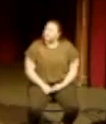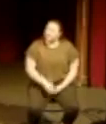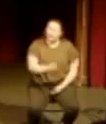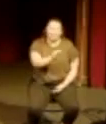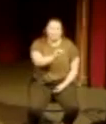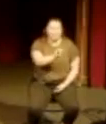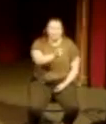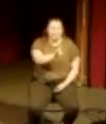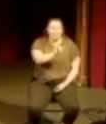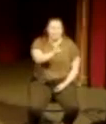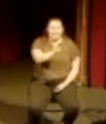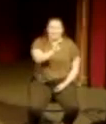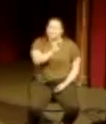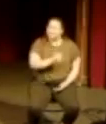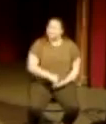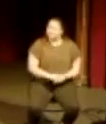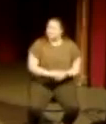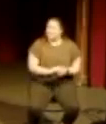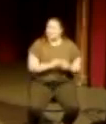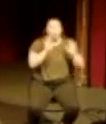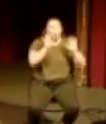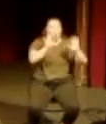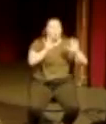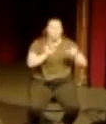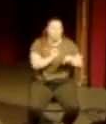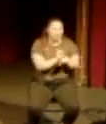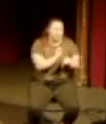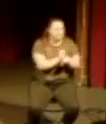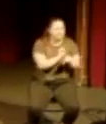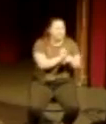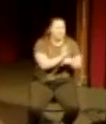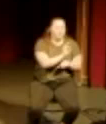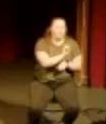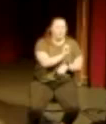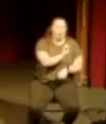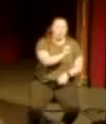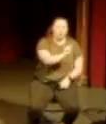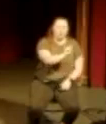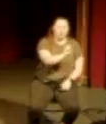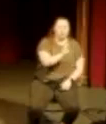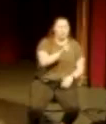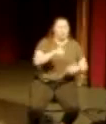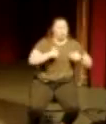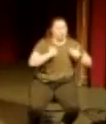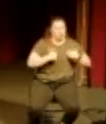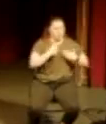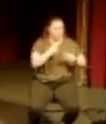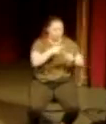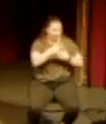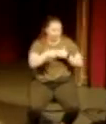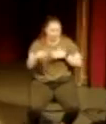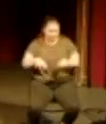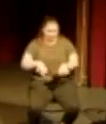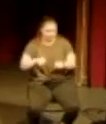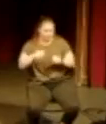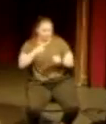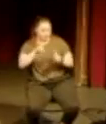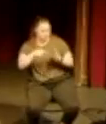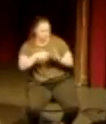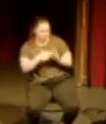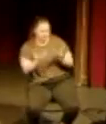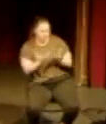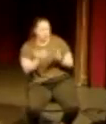Miriam, as you know, does a fabulous job with our foster youth program, and she's taken on this role as well, and really